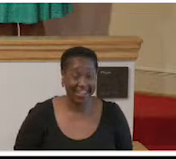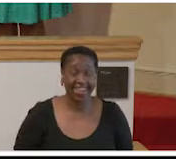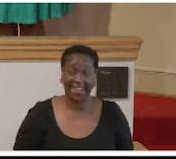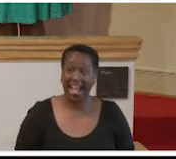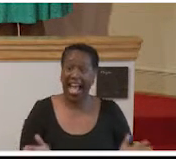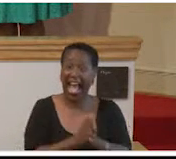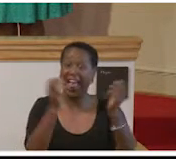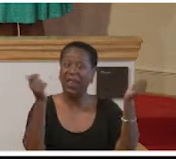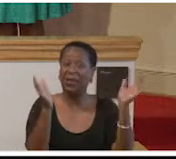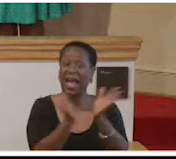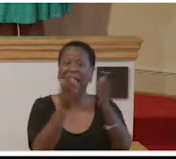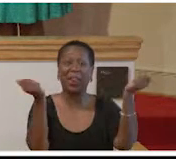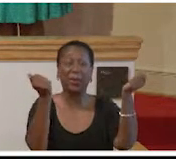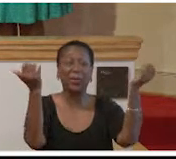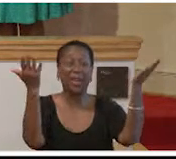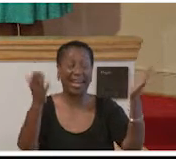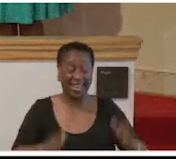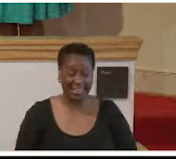Hallelujah, hallelujah.